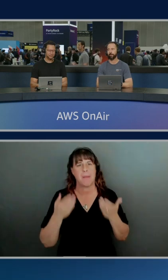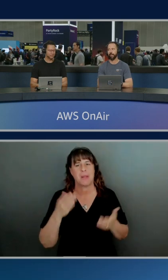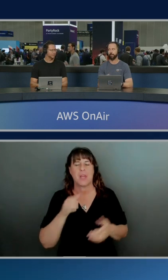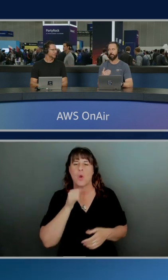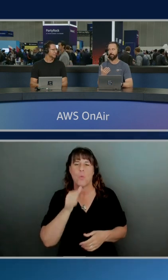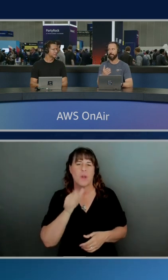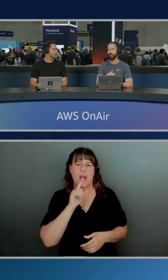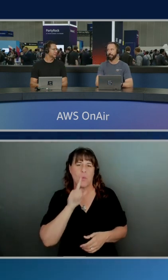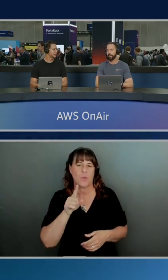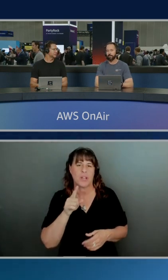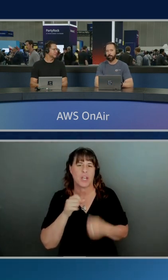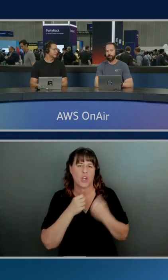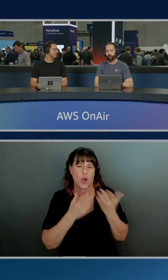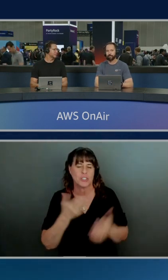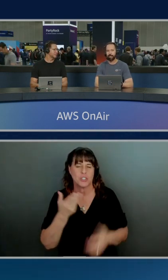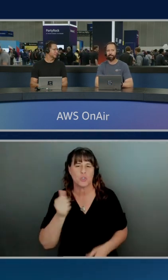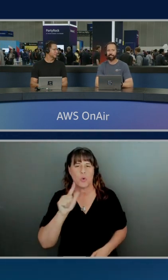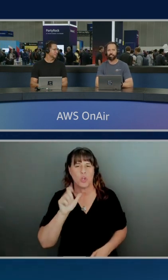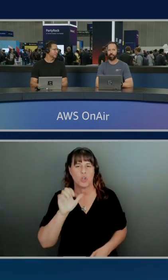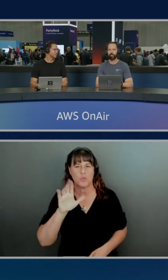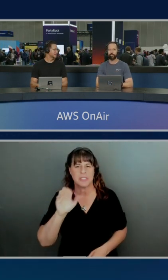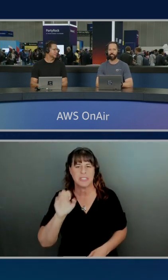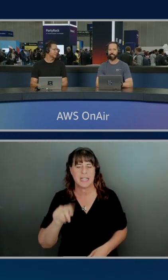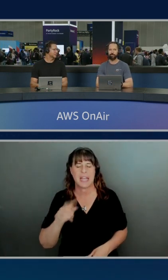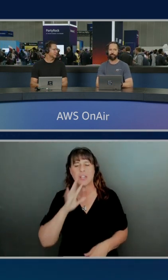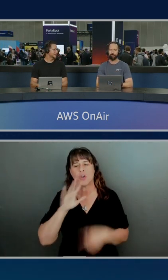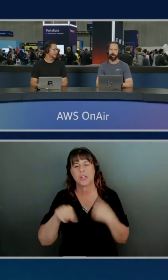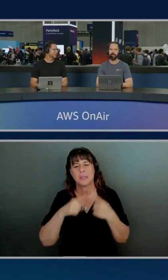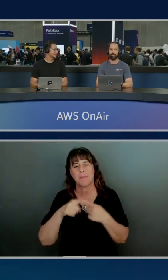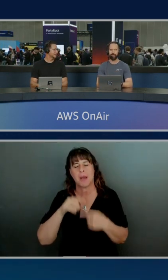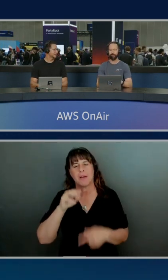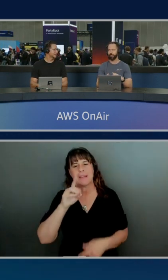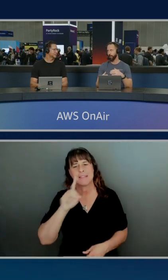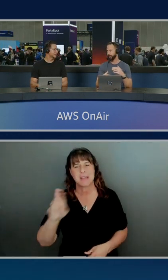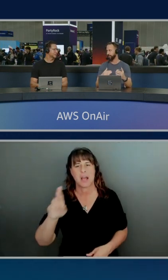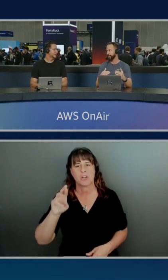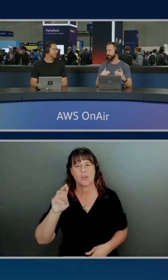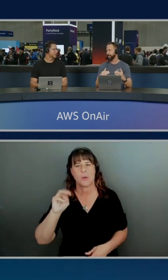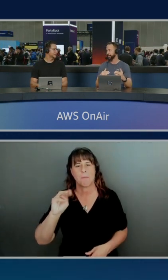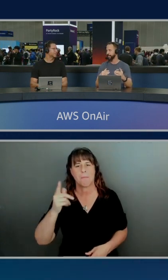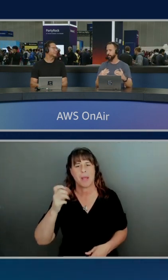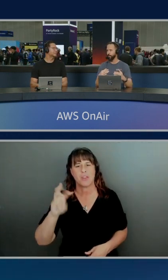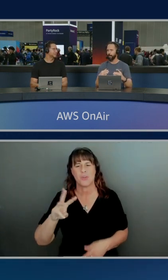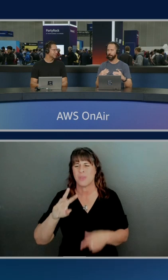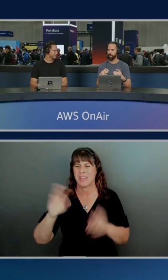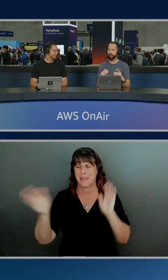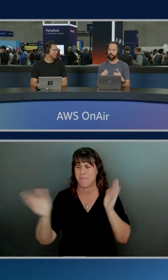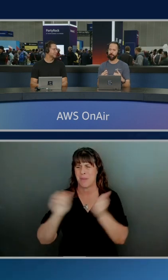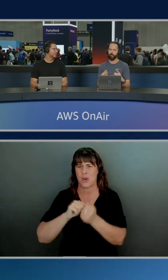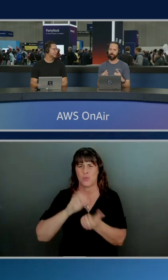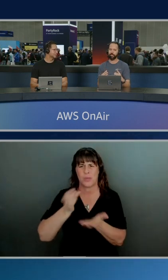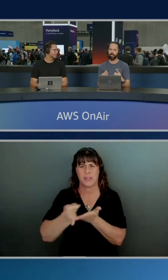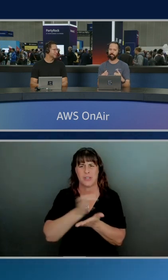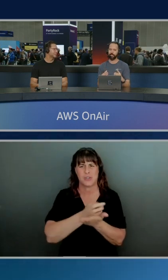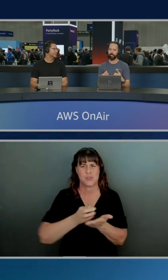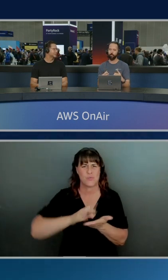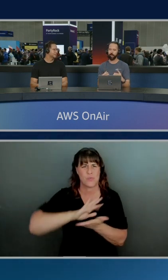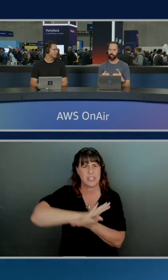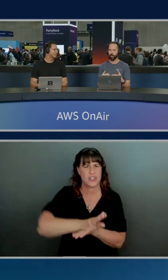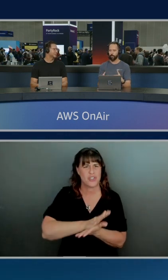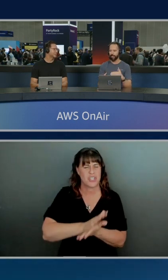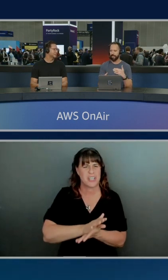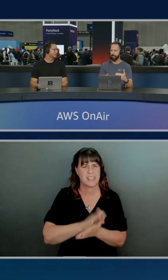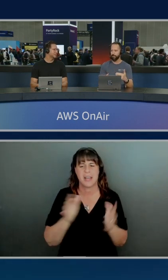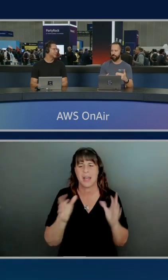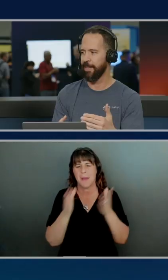this kind of reminds me of Dr. Matt Wood's conversation earlier today. He compared it to Swiss cheese, where there are parts of an LLM where